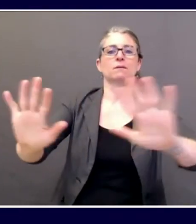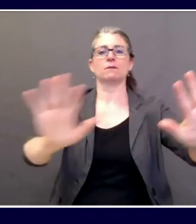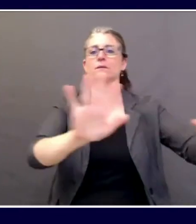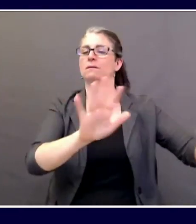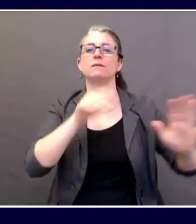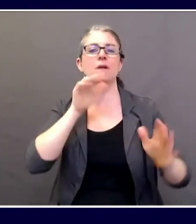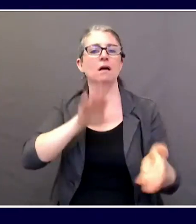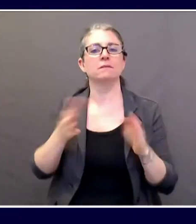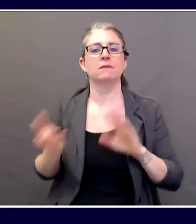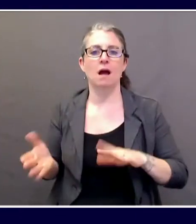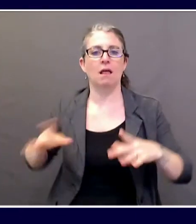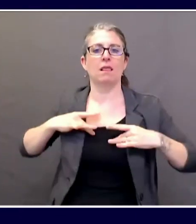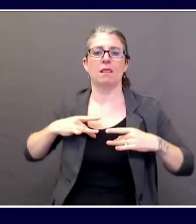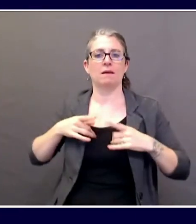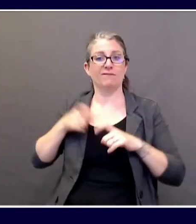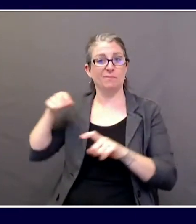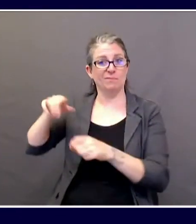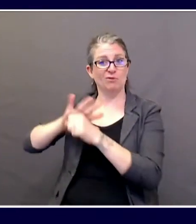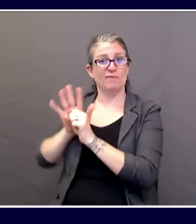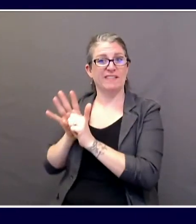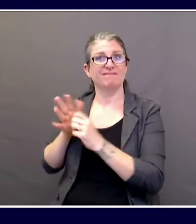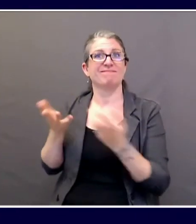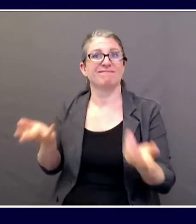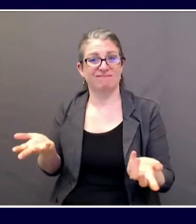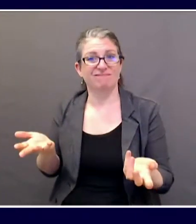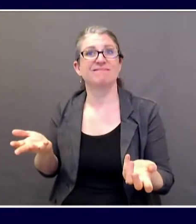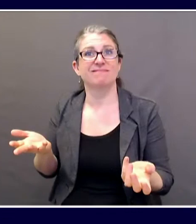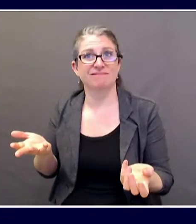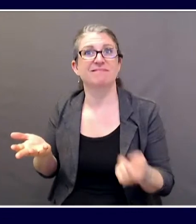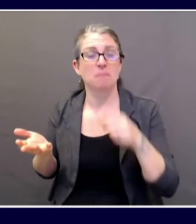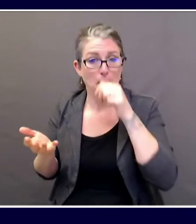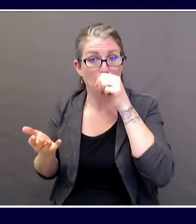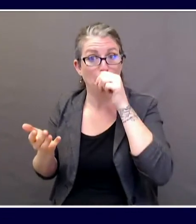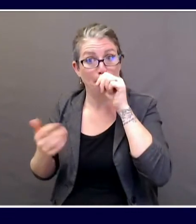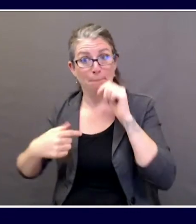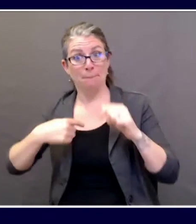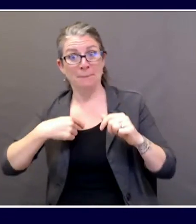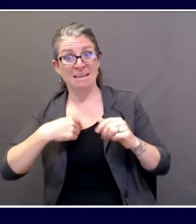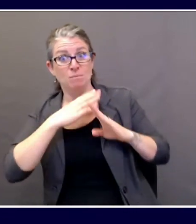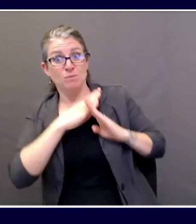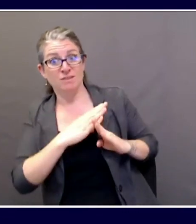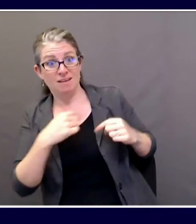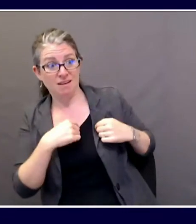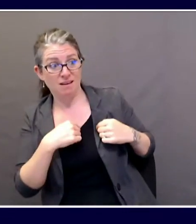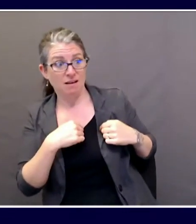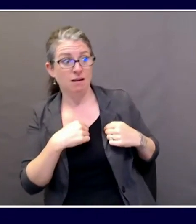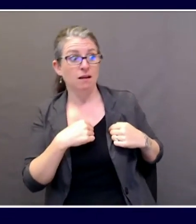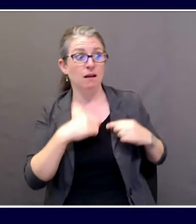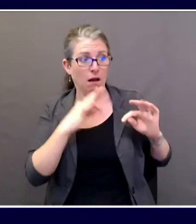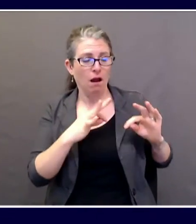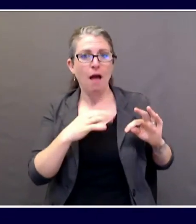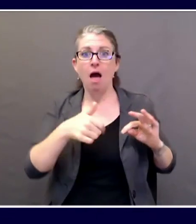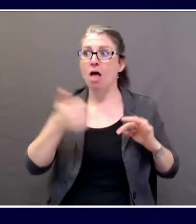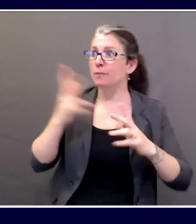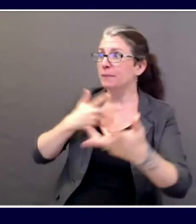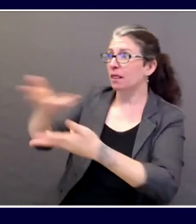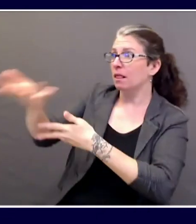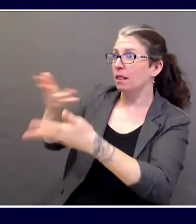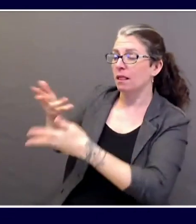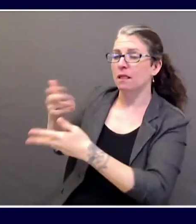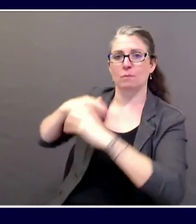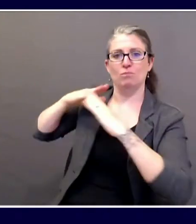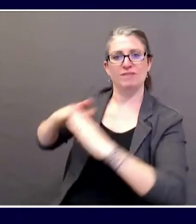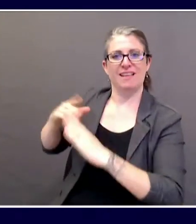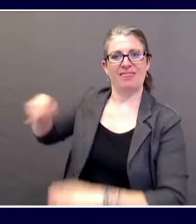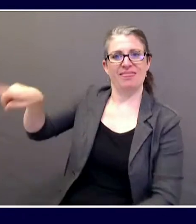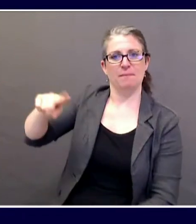from COVID-19 is only 1%, and therefore COVID's not that dangerous. But let me tell you something,